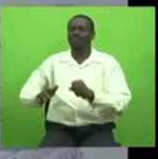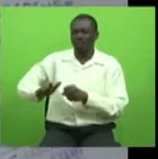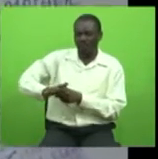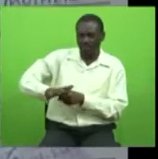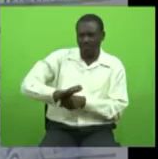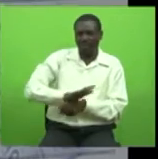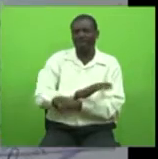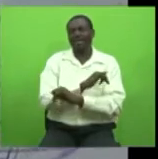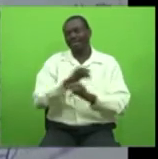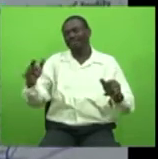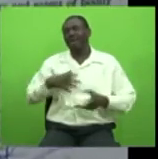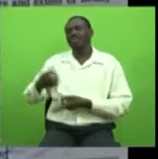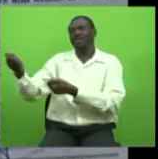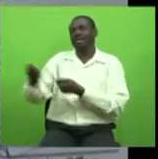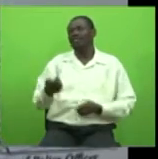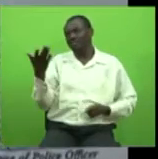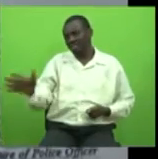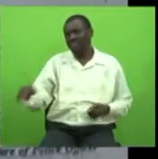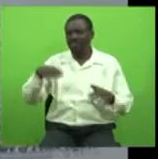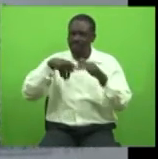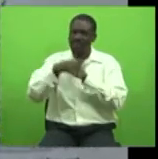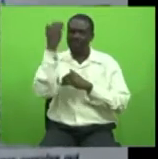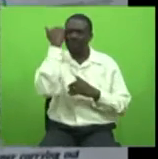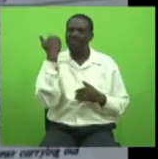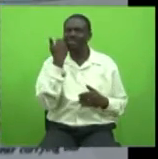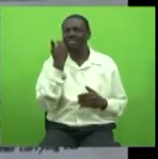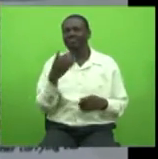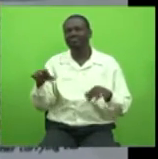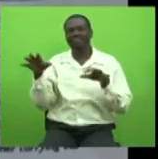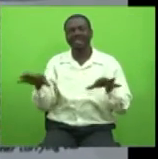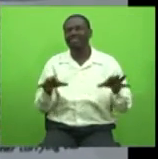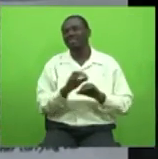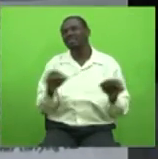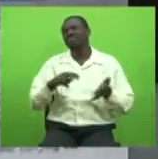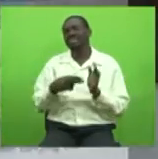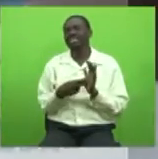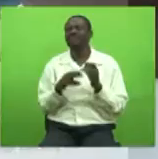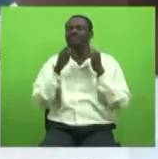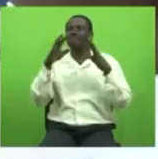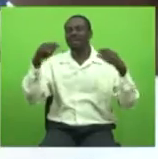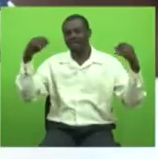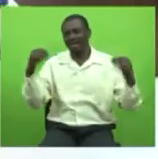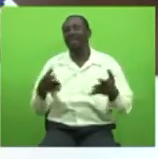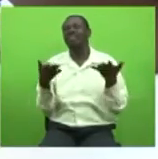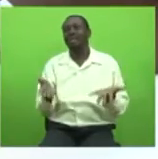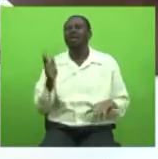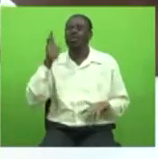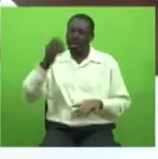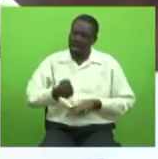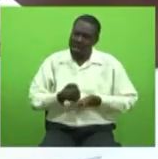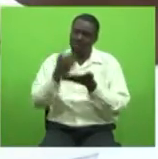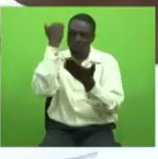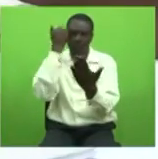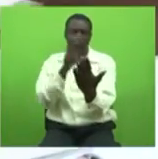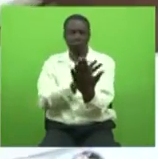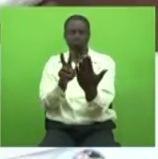law. Thorough documentation will enable the court to determine when, where, and who is responsible